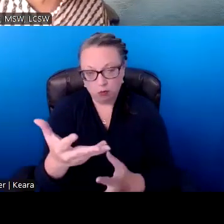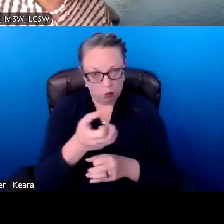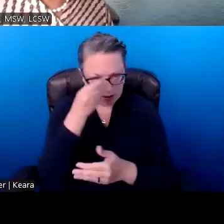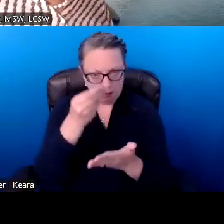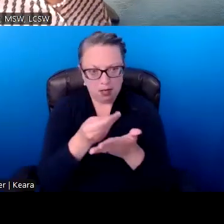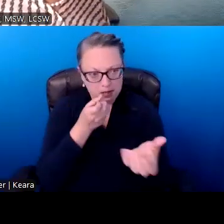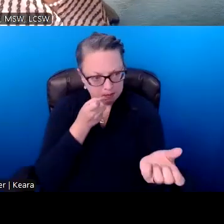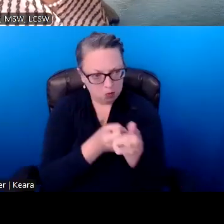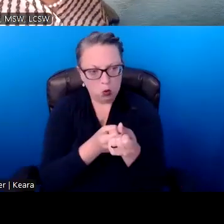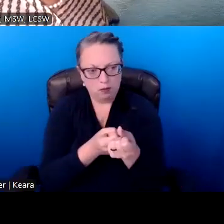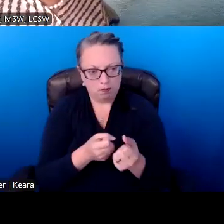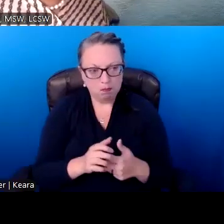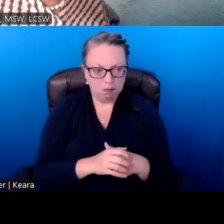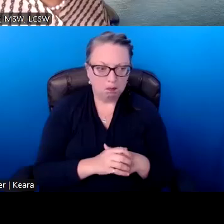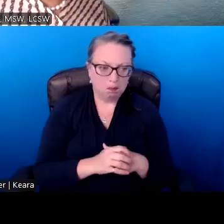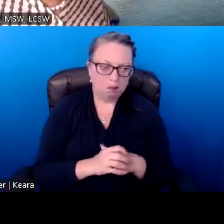fund. Next slide.